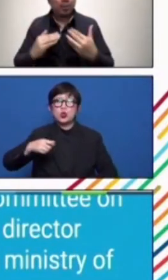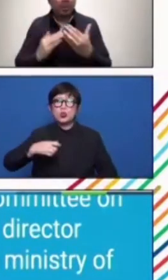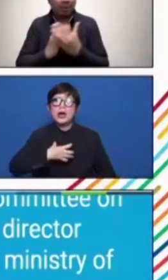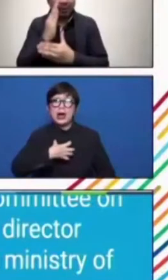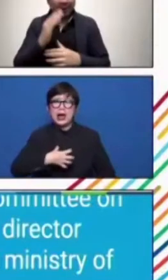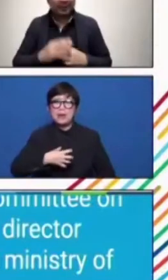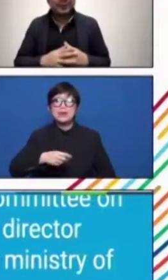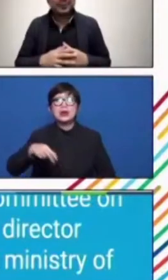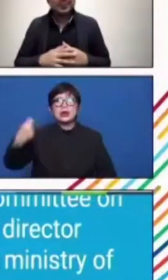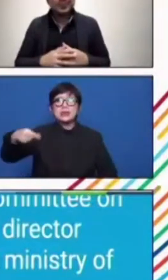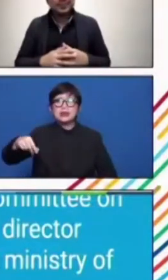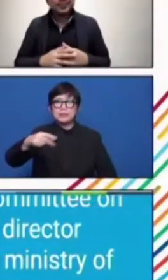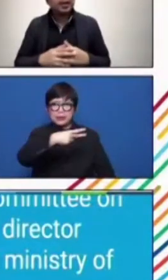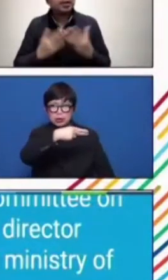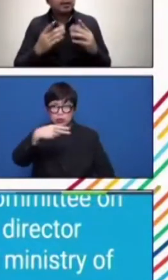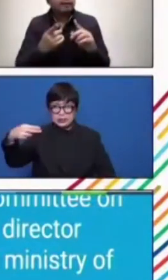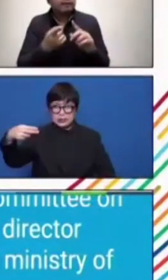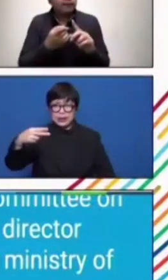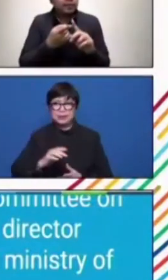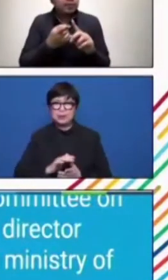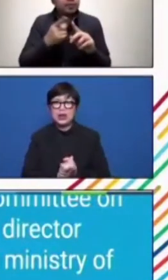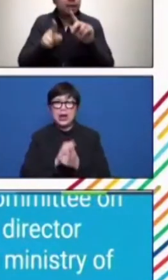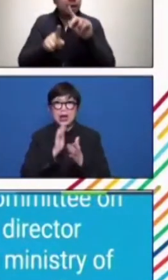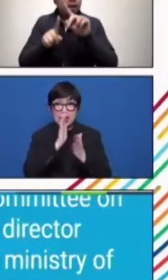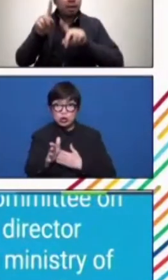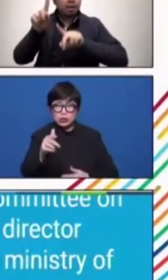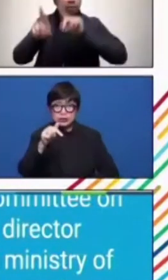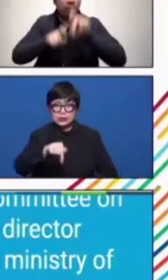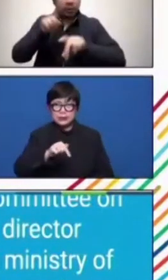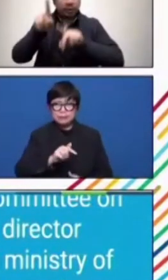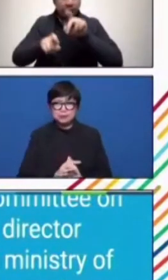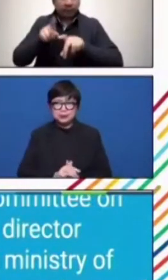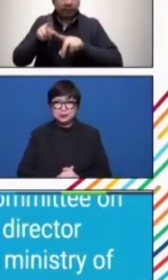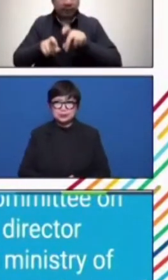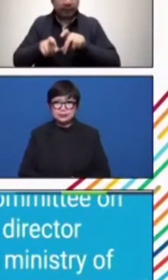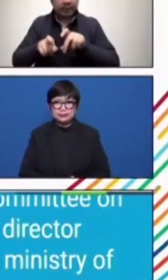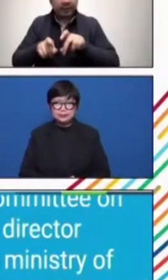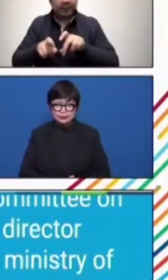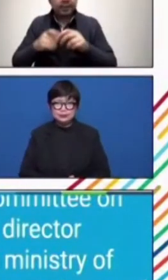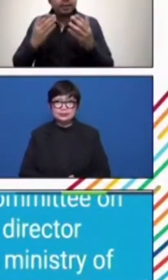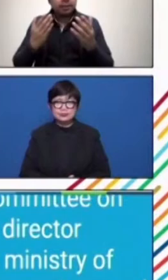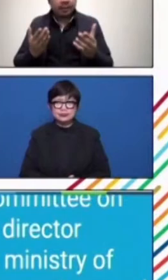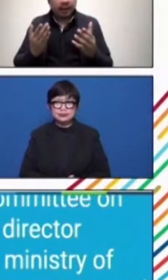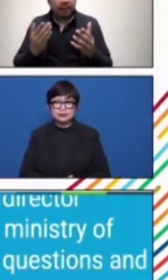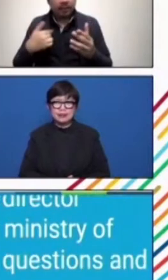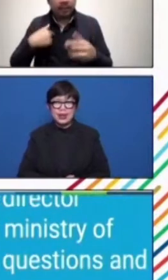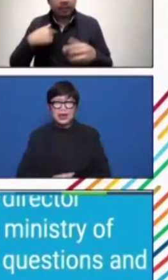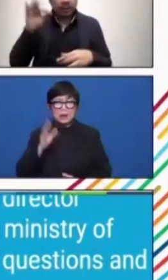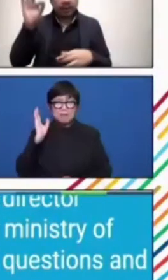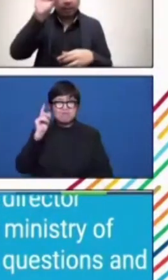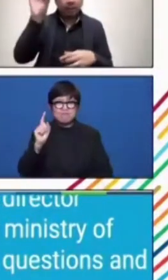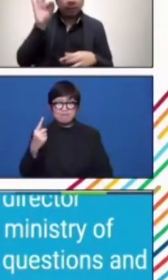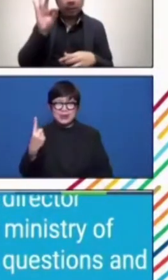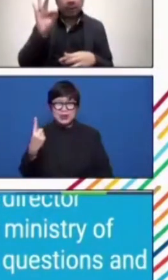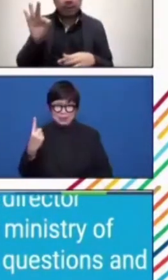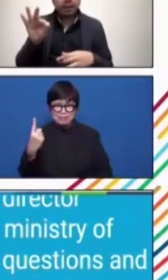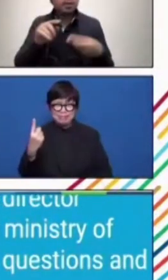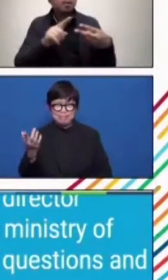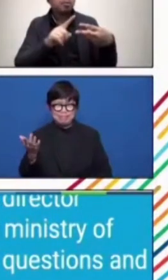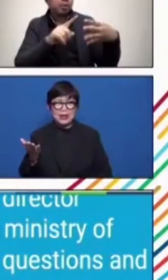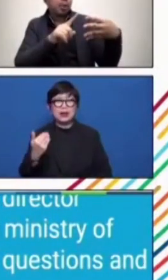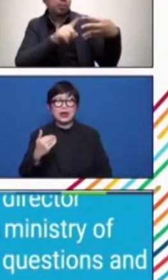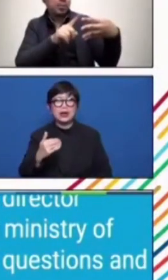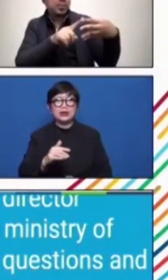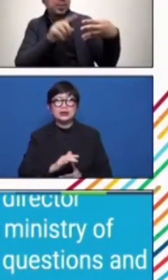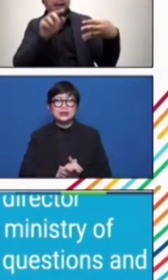next to our first round of questions and I'd like to pose a question to Ms Beyond Kim